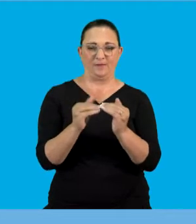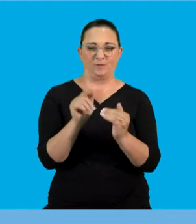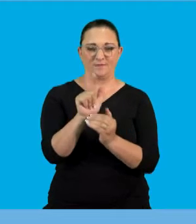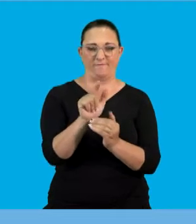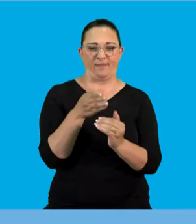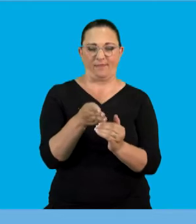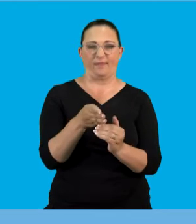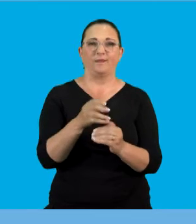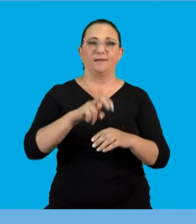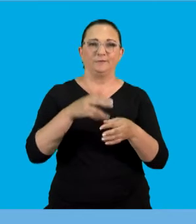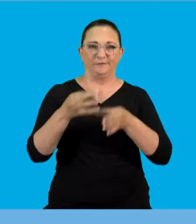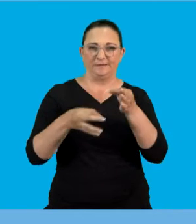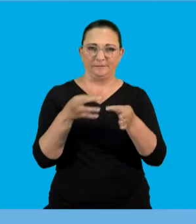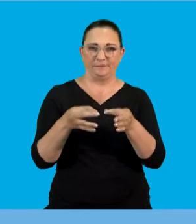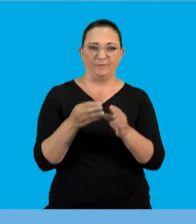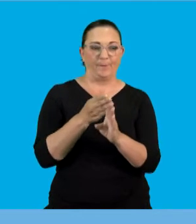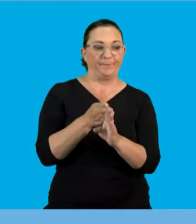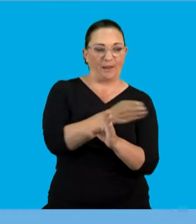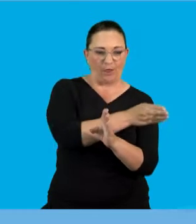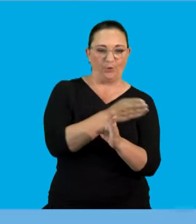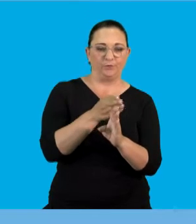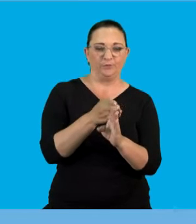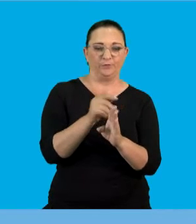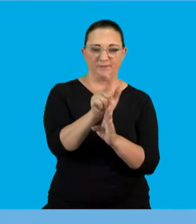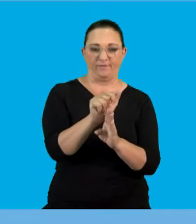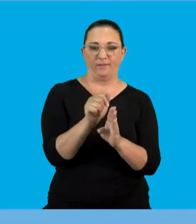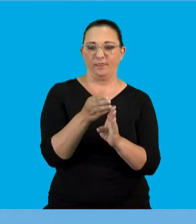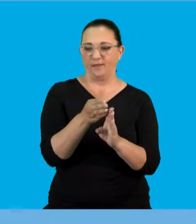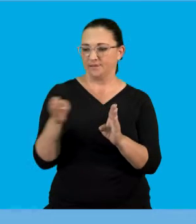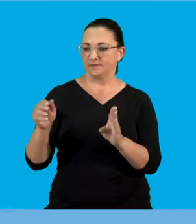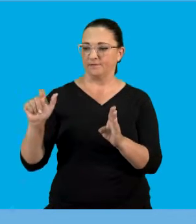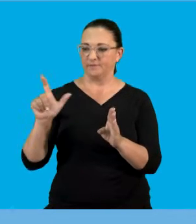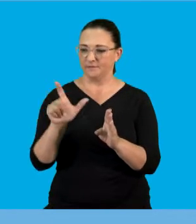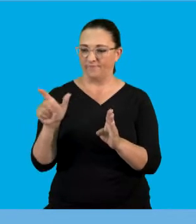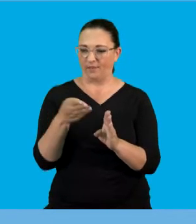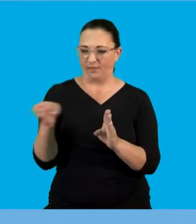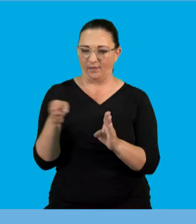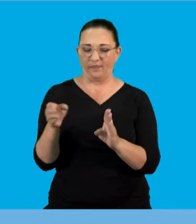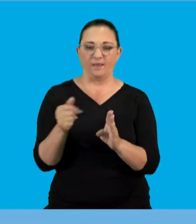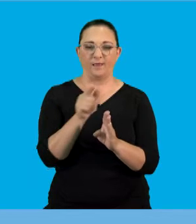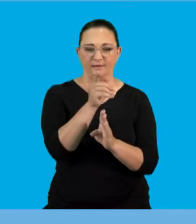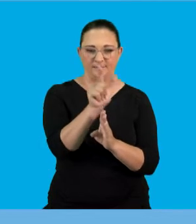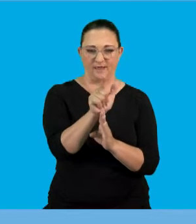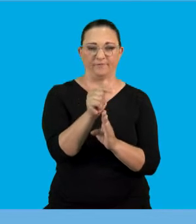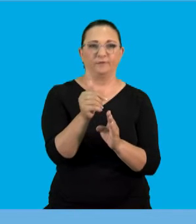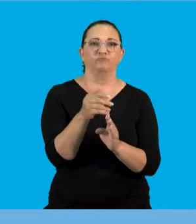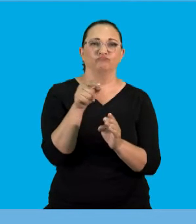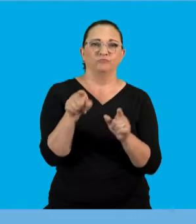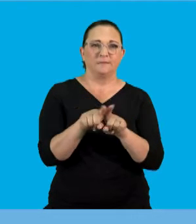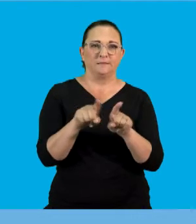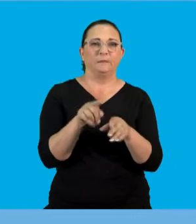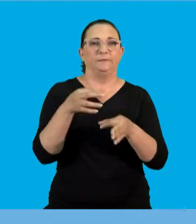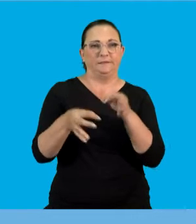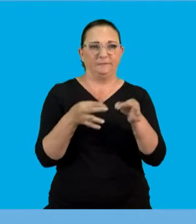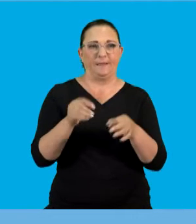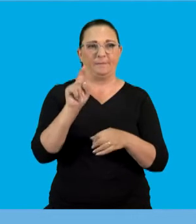is equals to 7. So you must know below 7, above 7, and equal to 7. And then lastly, you